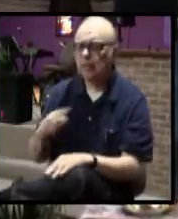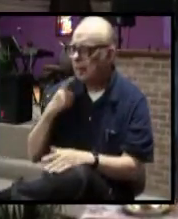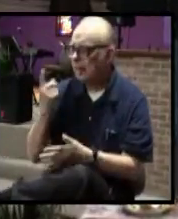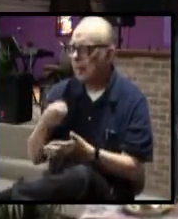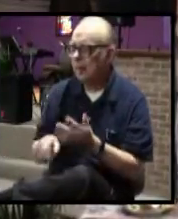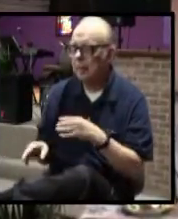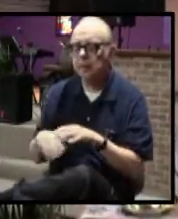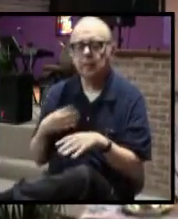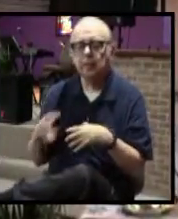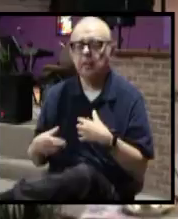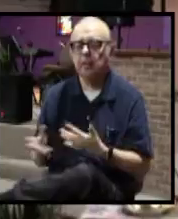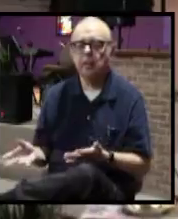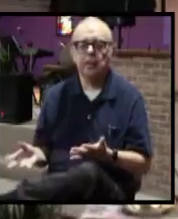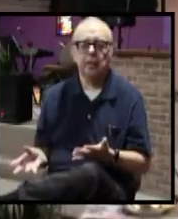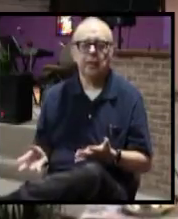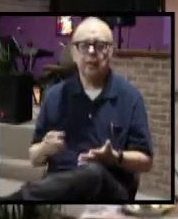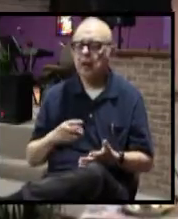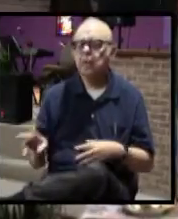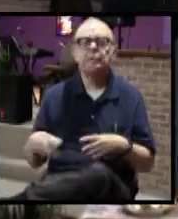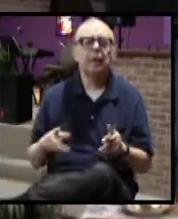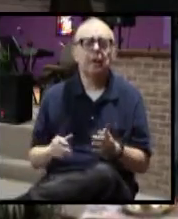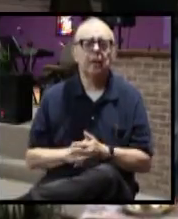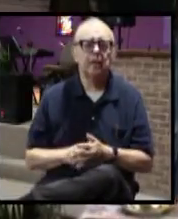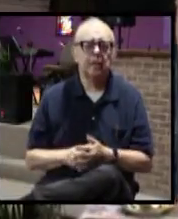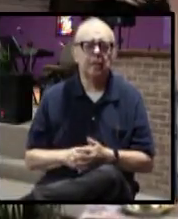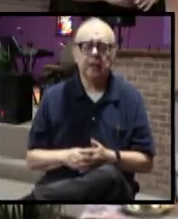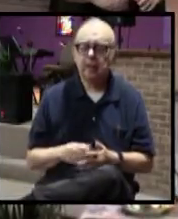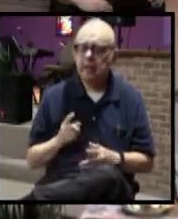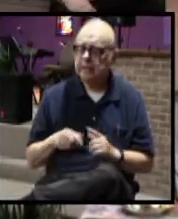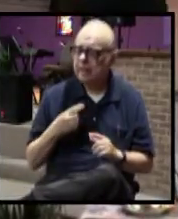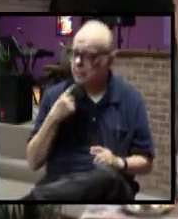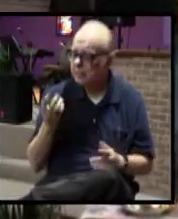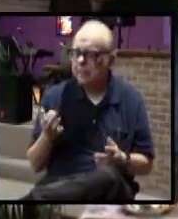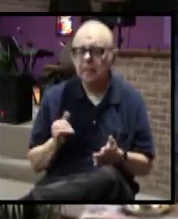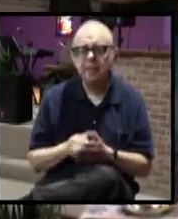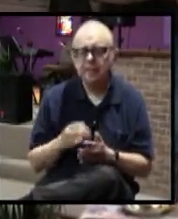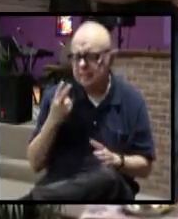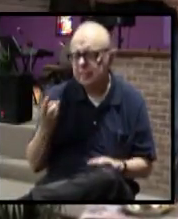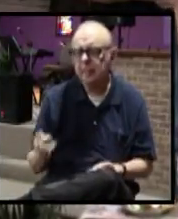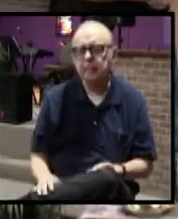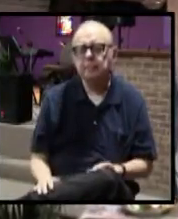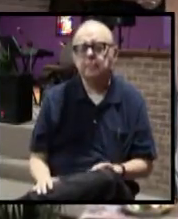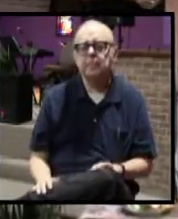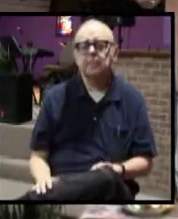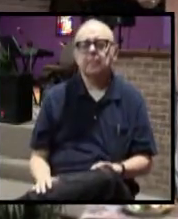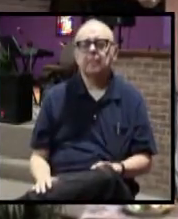inside and they said, what's all that commotion? They're all partying in there. Can't you tell?